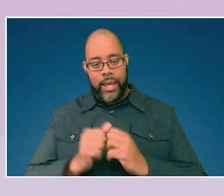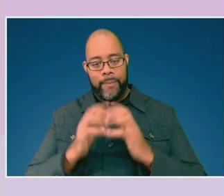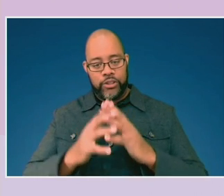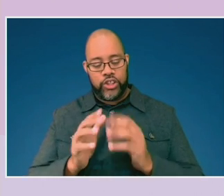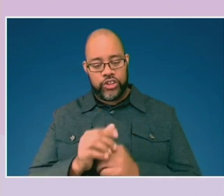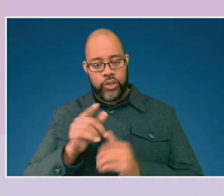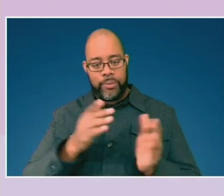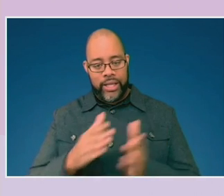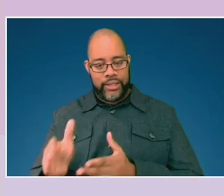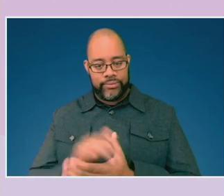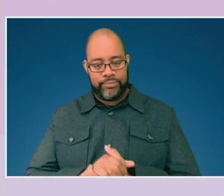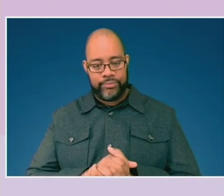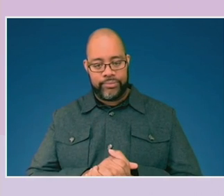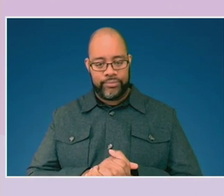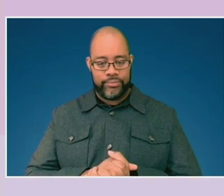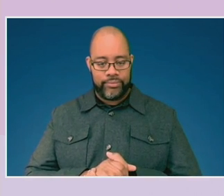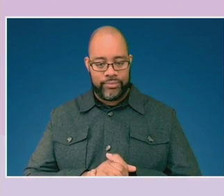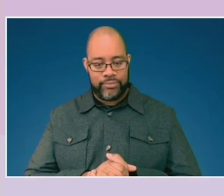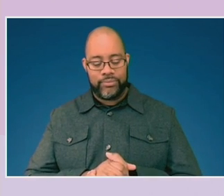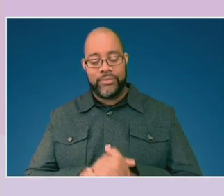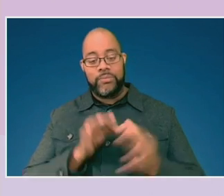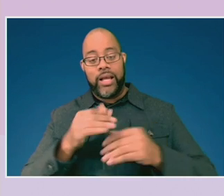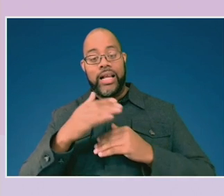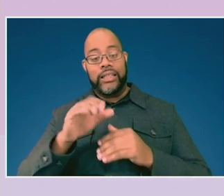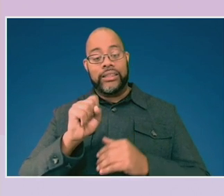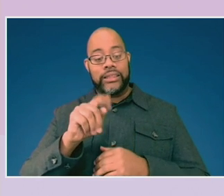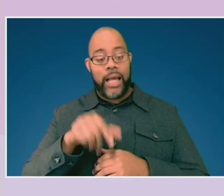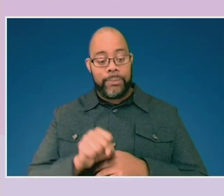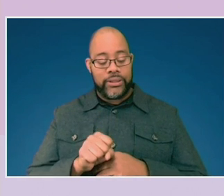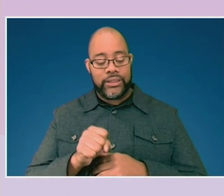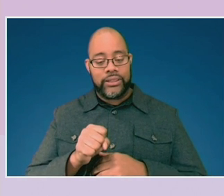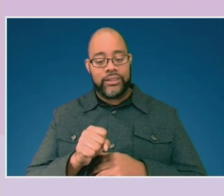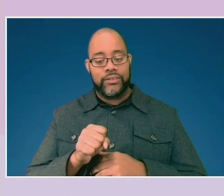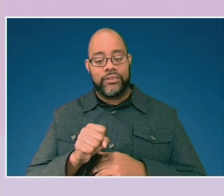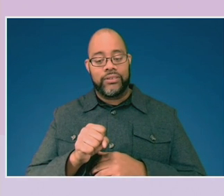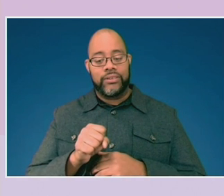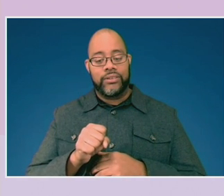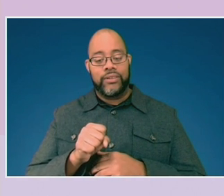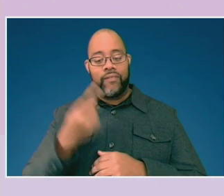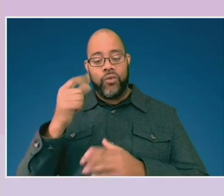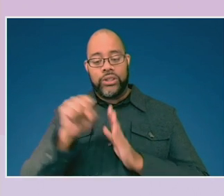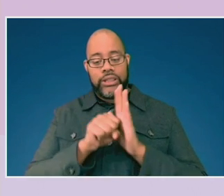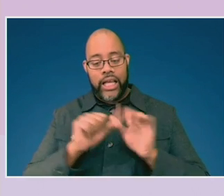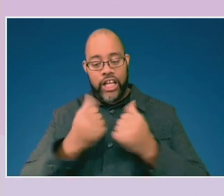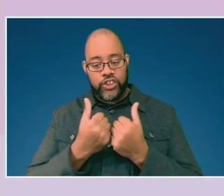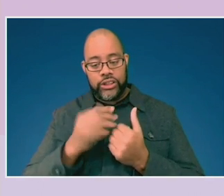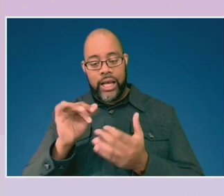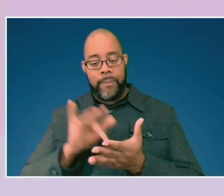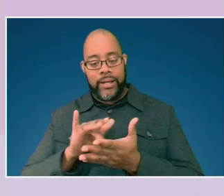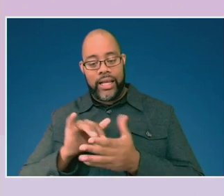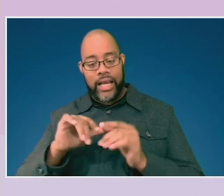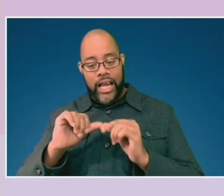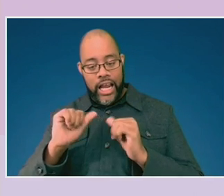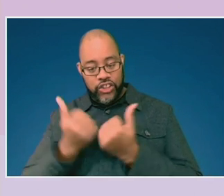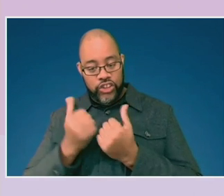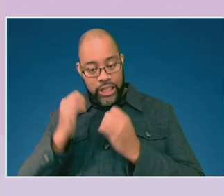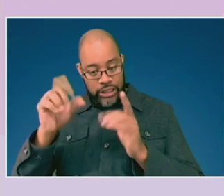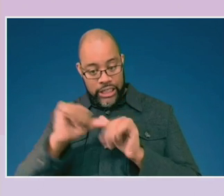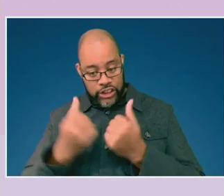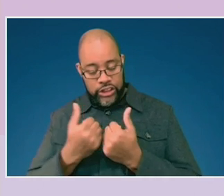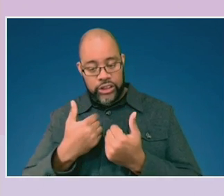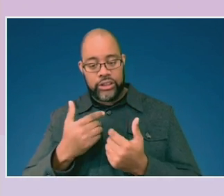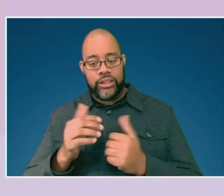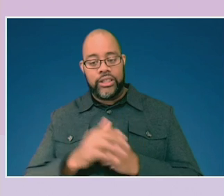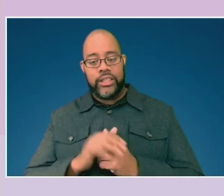plan. To outline the next steps for state Medicaid agencies and state education agencies, allow me to introduce school-based services